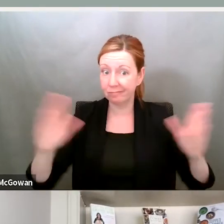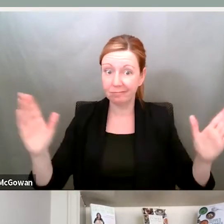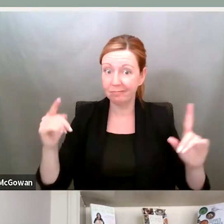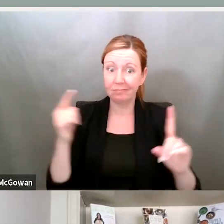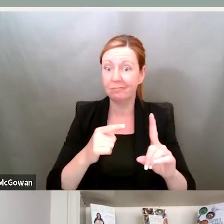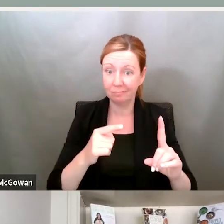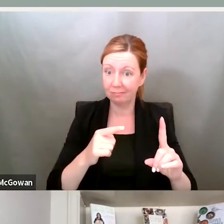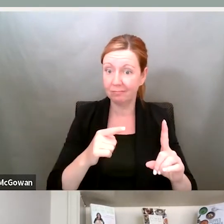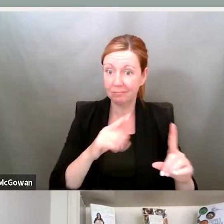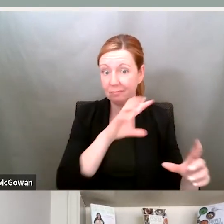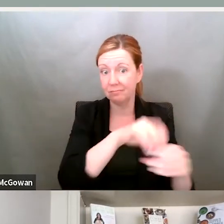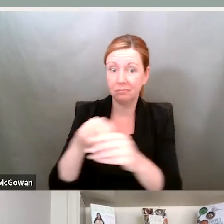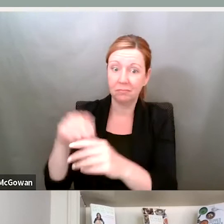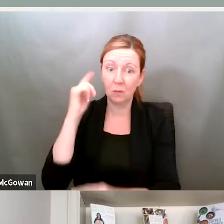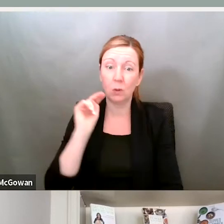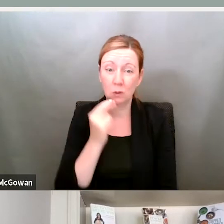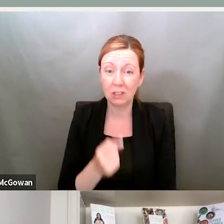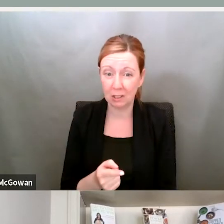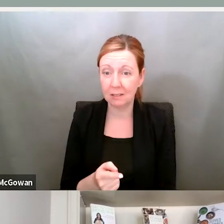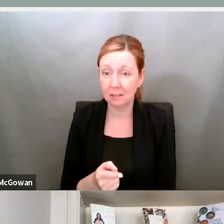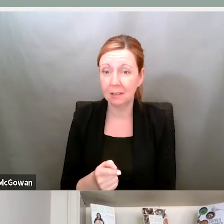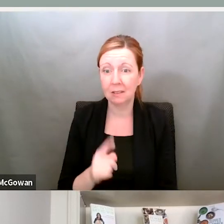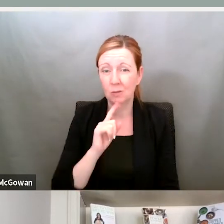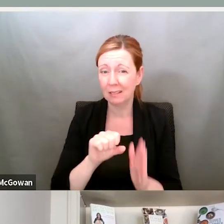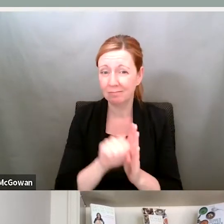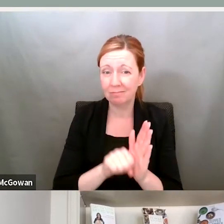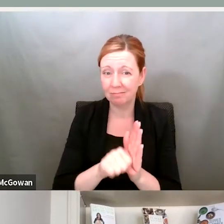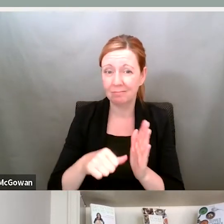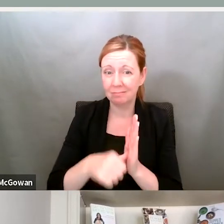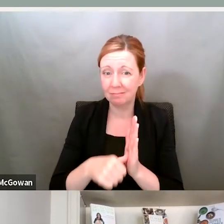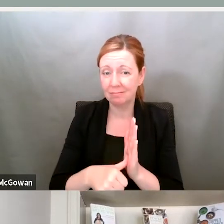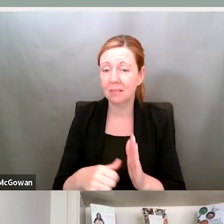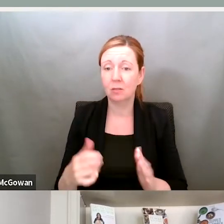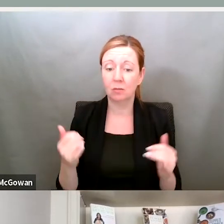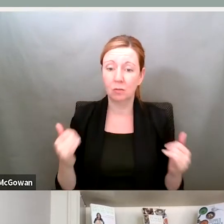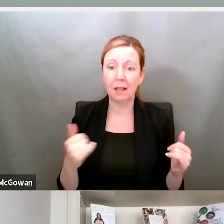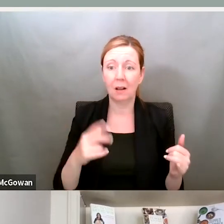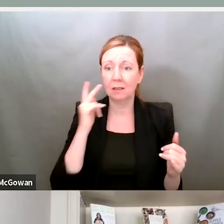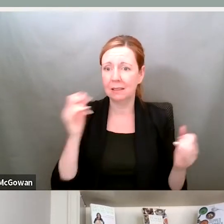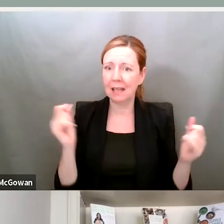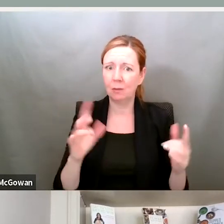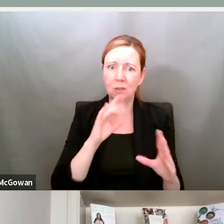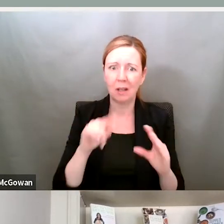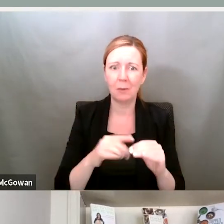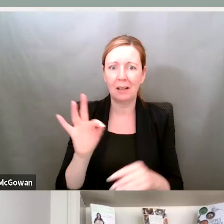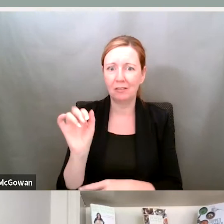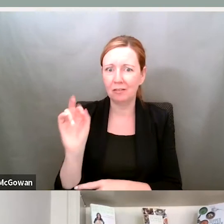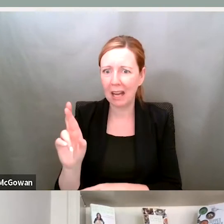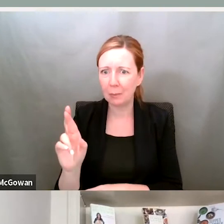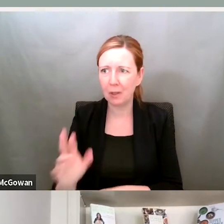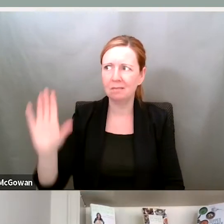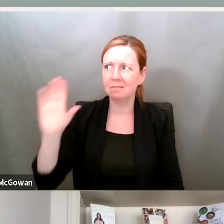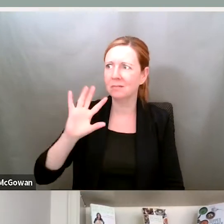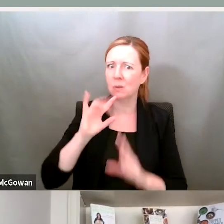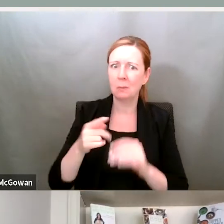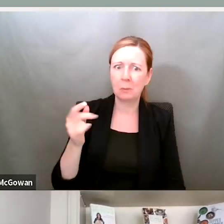puzzle when it comes to nutrition. I can't stress that enough. We get, like right now I see everyone's talking about fiber. They used to talk about